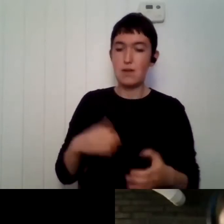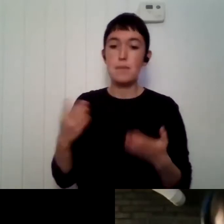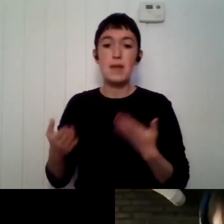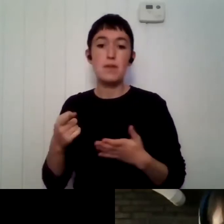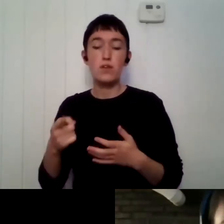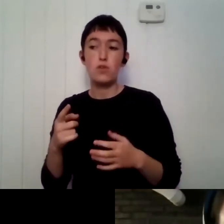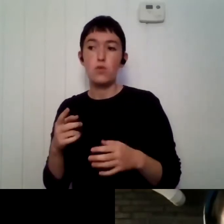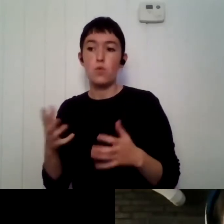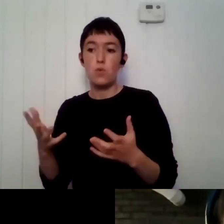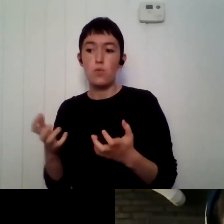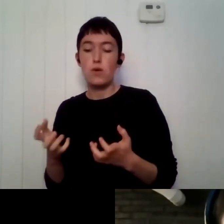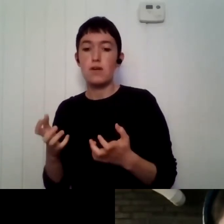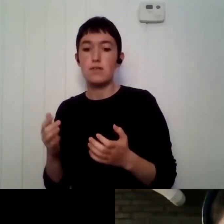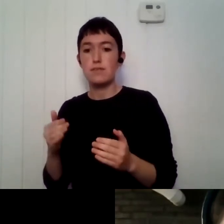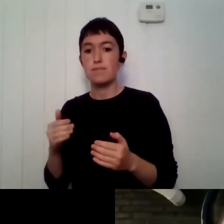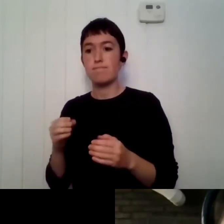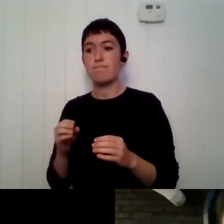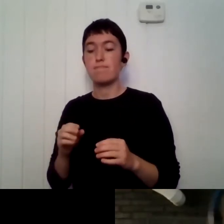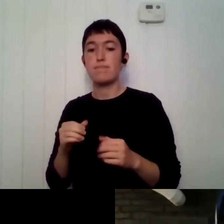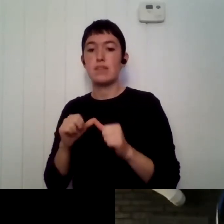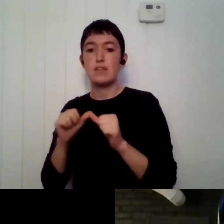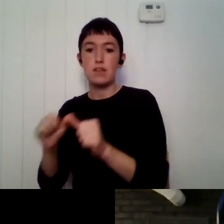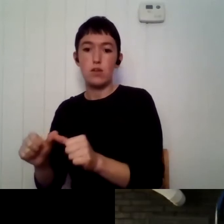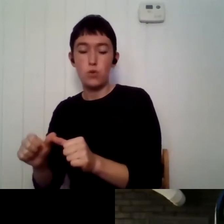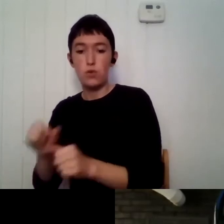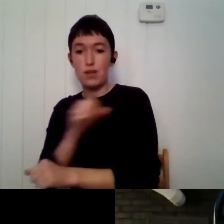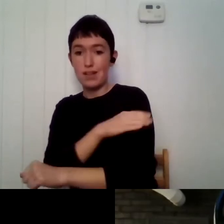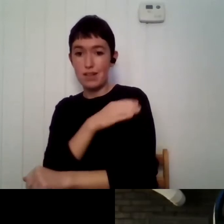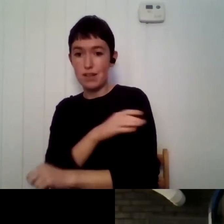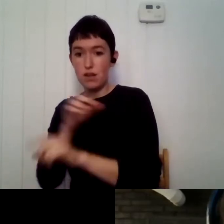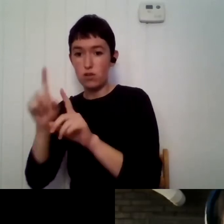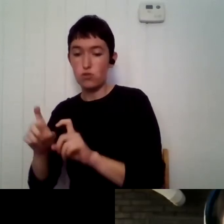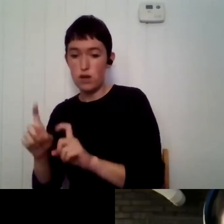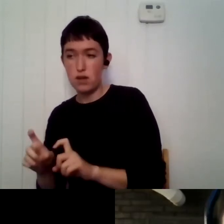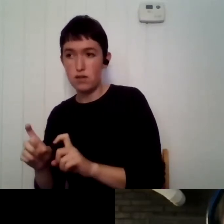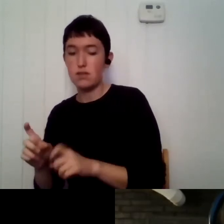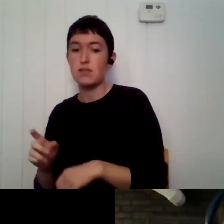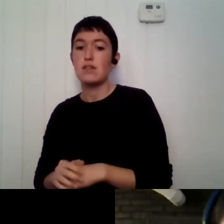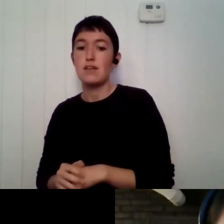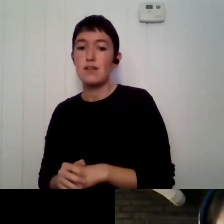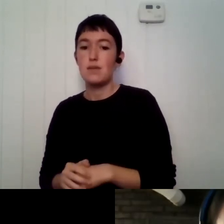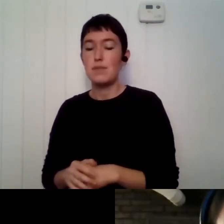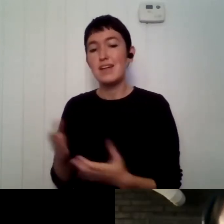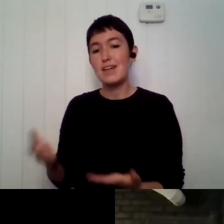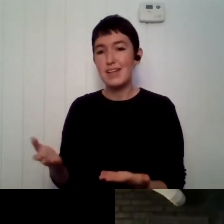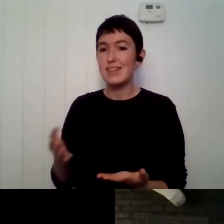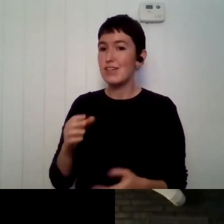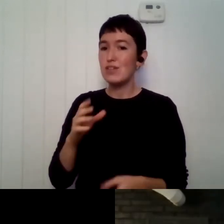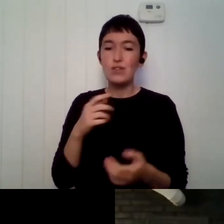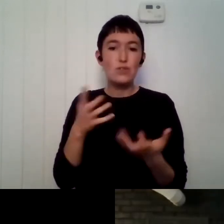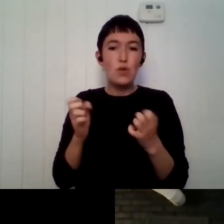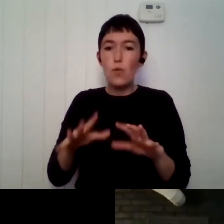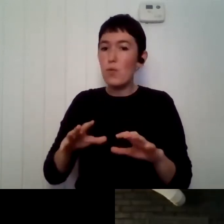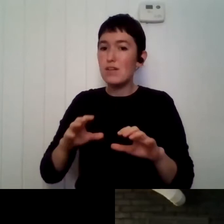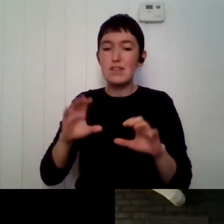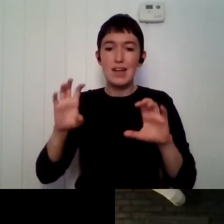to these higher species, but you wouldn't be trying to do experiments which is going to kill the animal. By this point